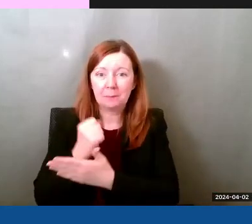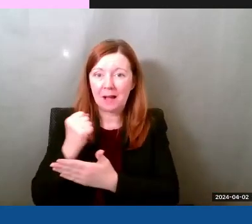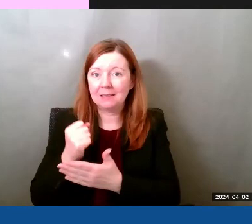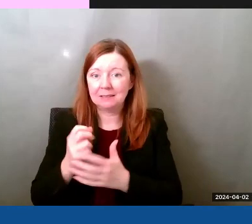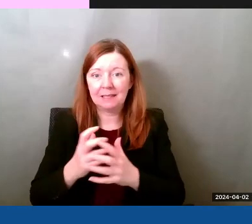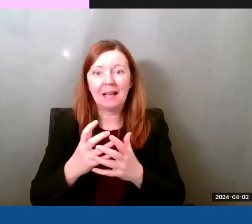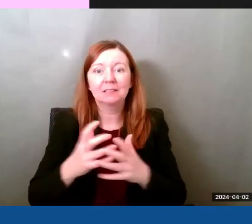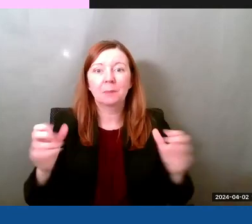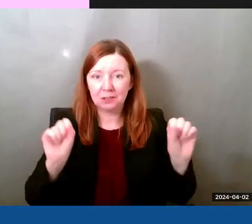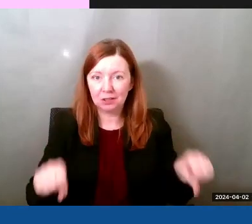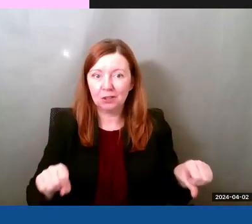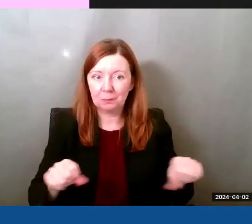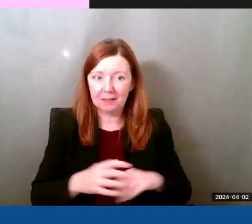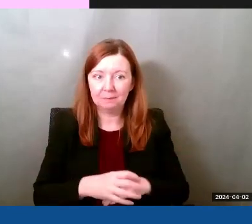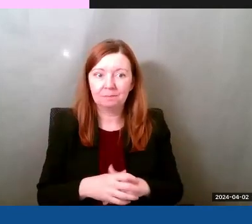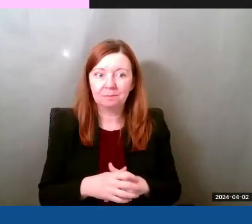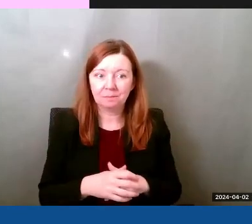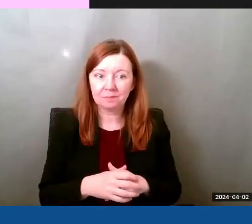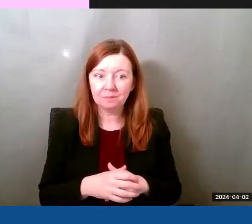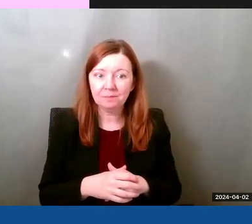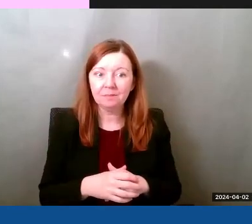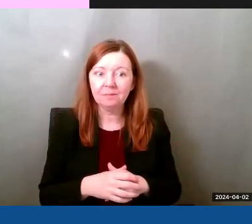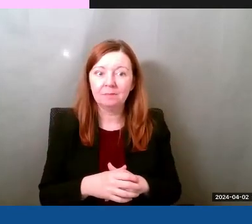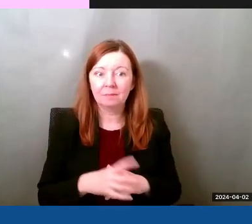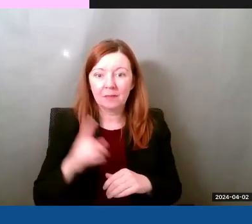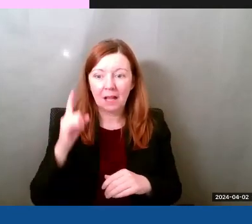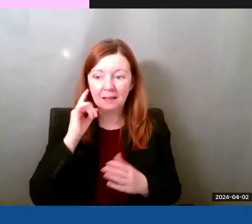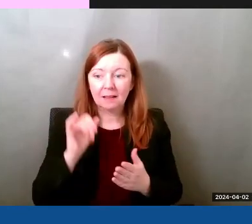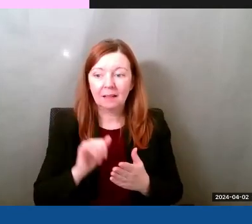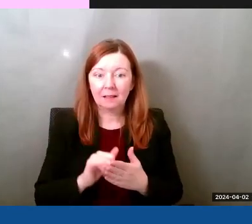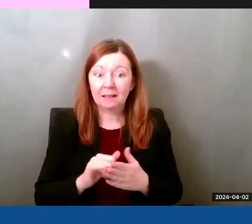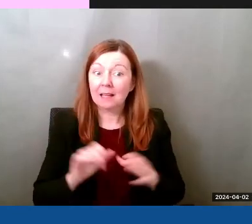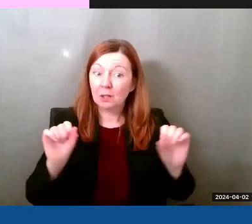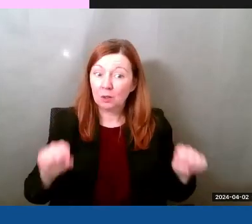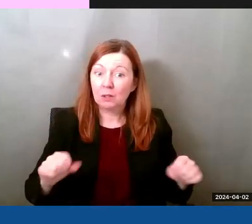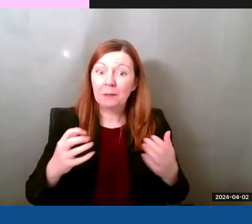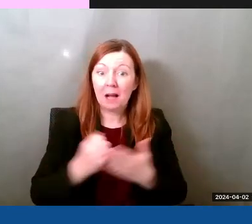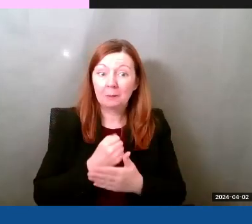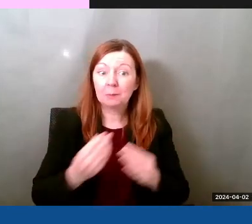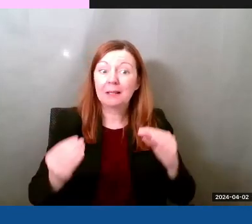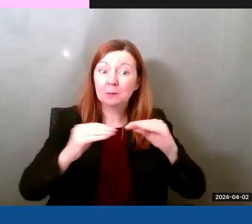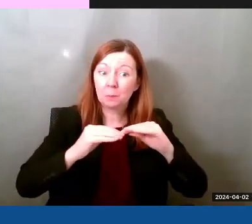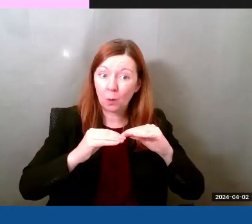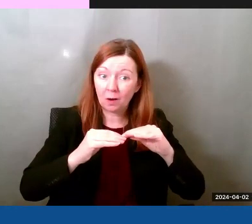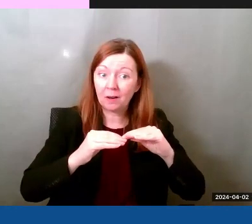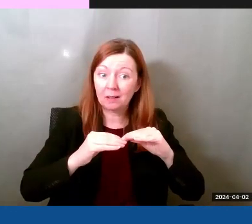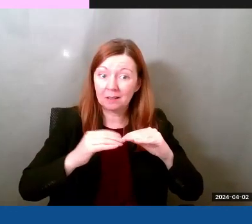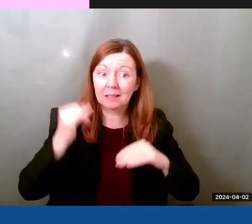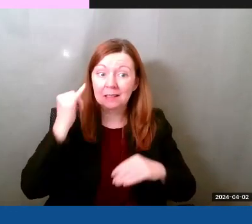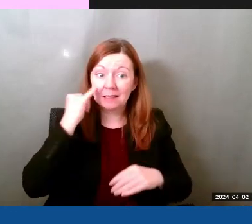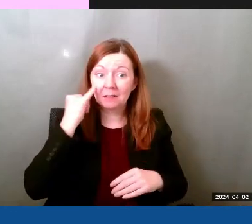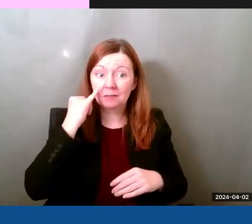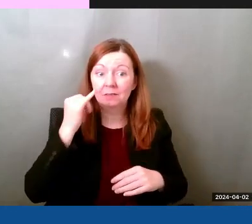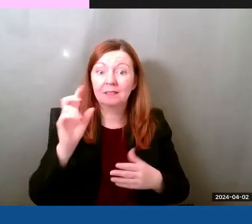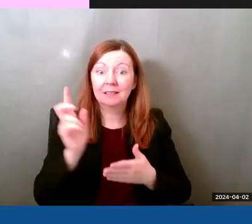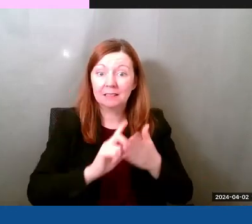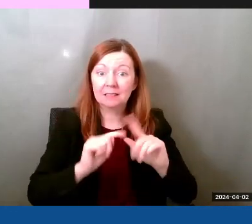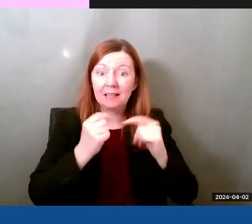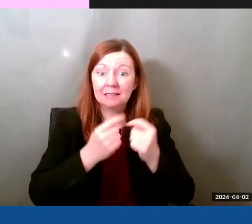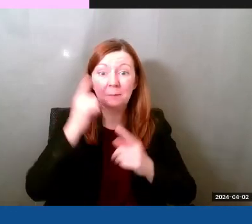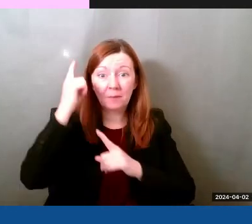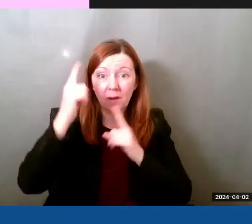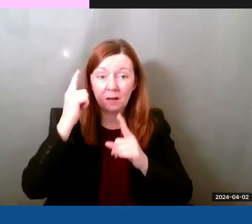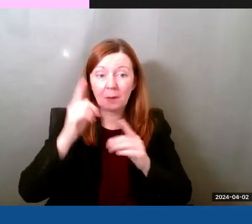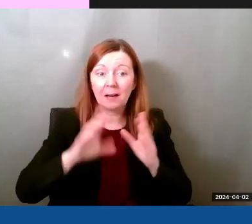much as it could be, and I think it could be optimized more if the design team thought of